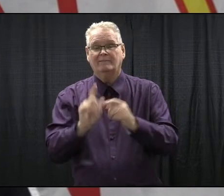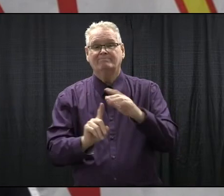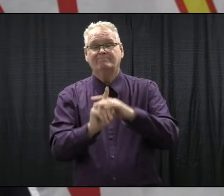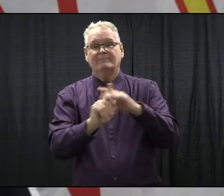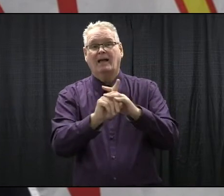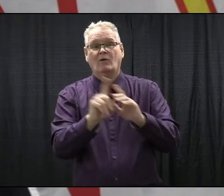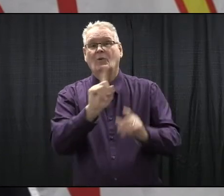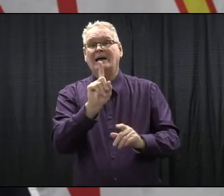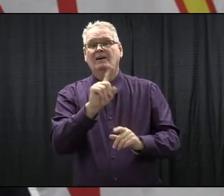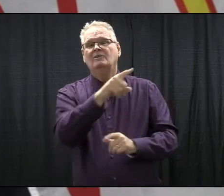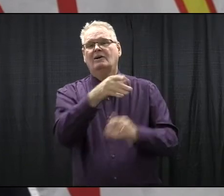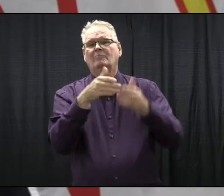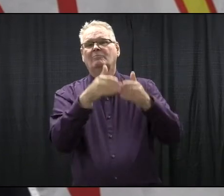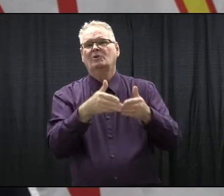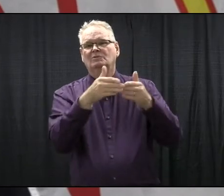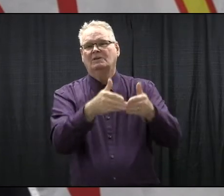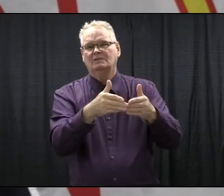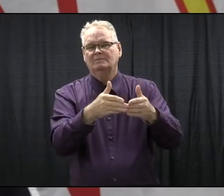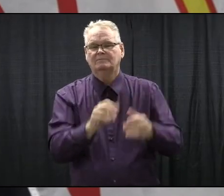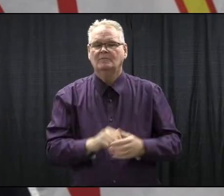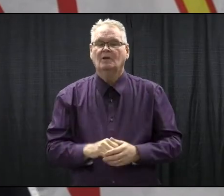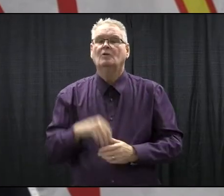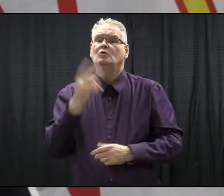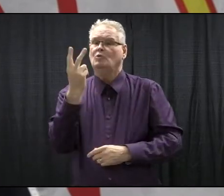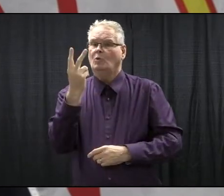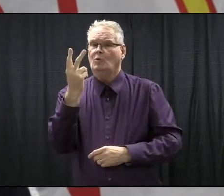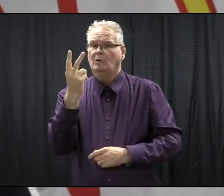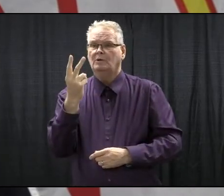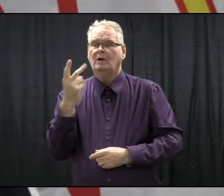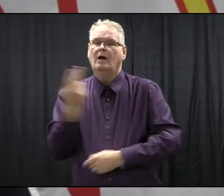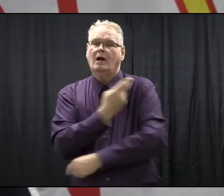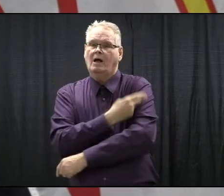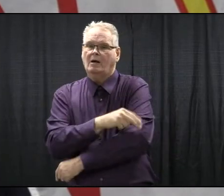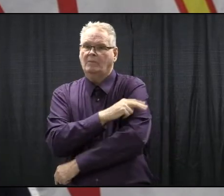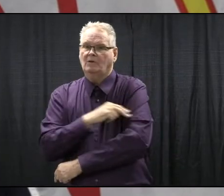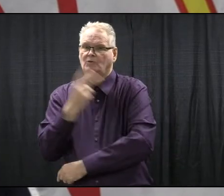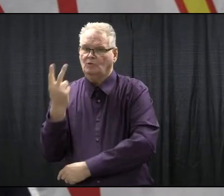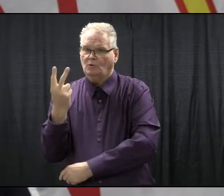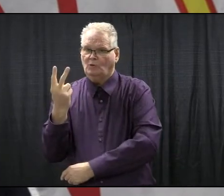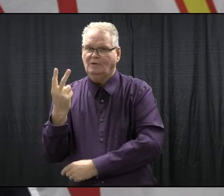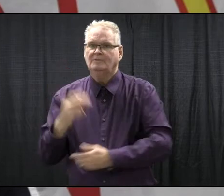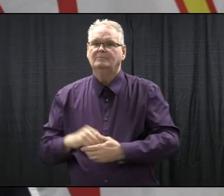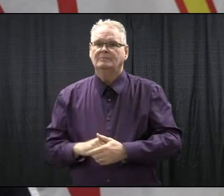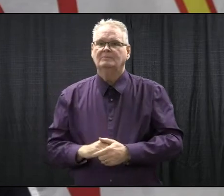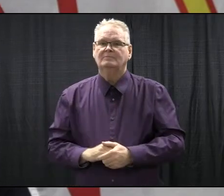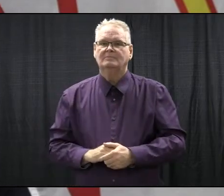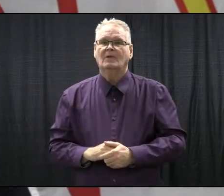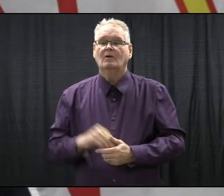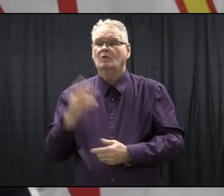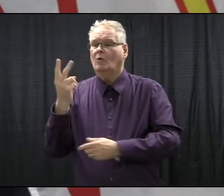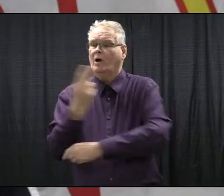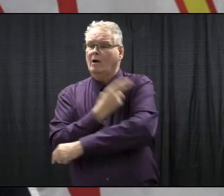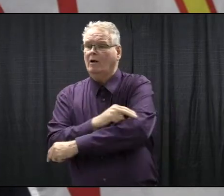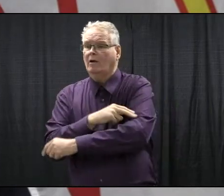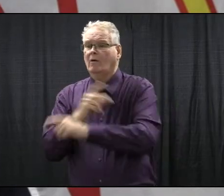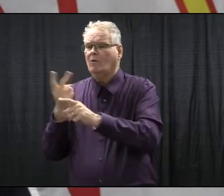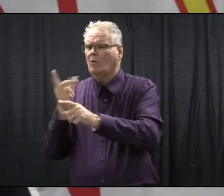hospitalized as a result of COVID-19, both of whom are crew members on ships. A total of